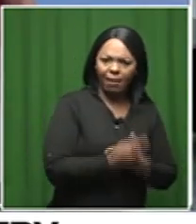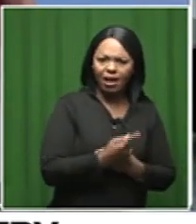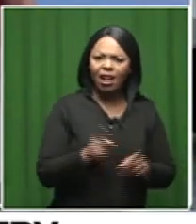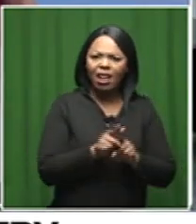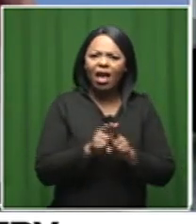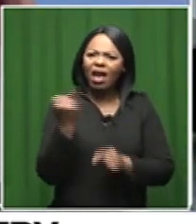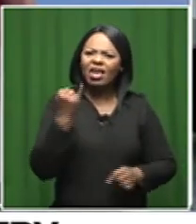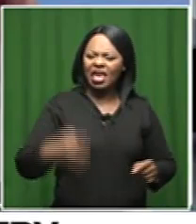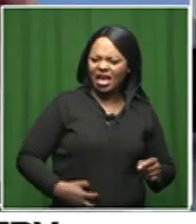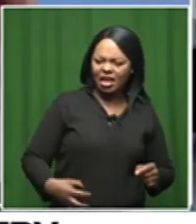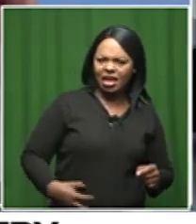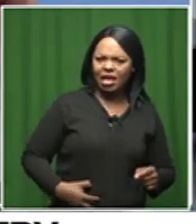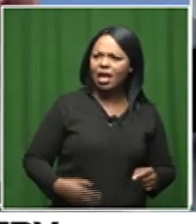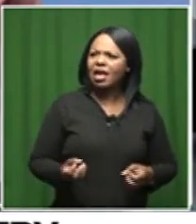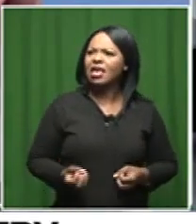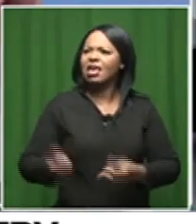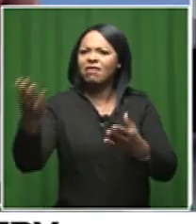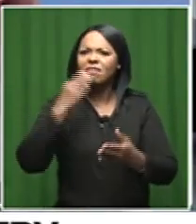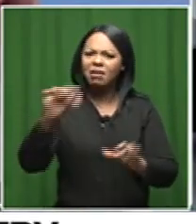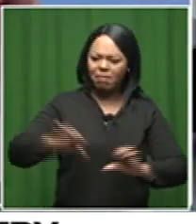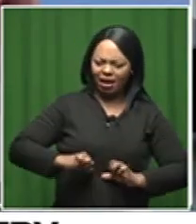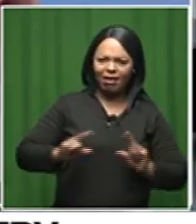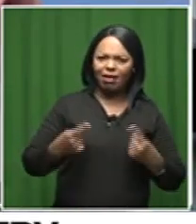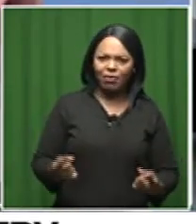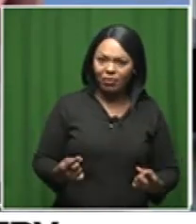give my kidney away, I can never get it back. Is this the same thing?